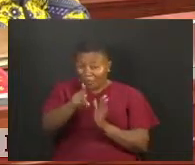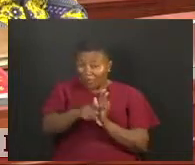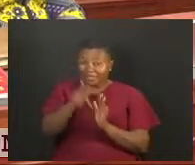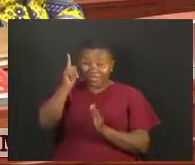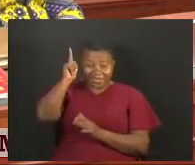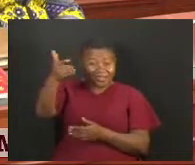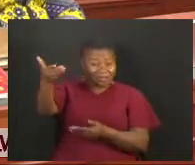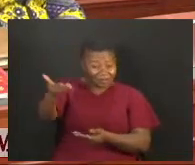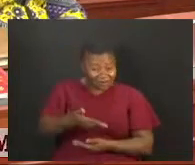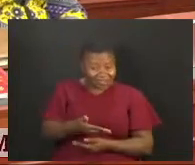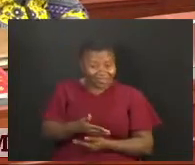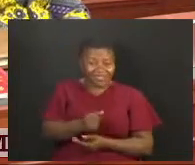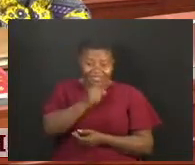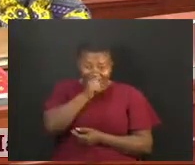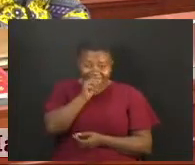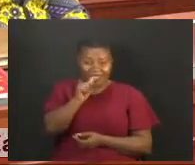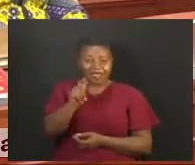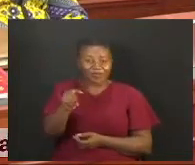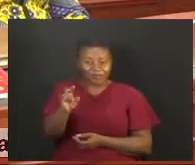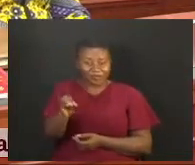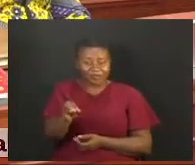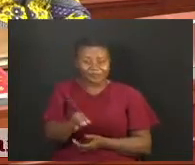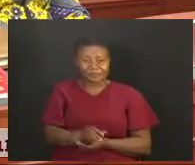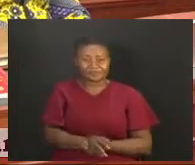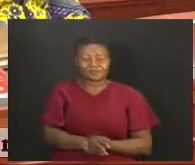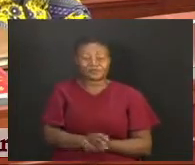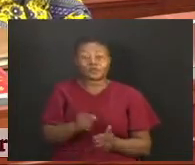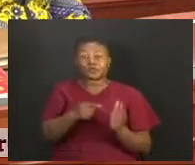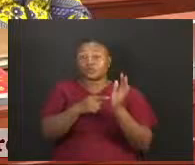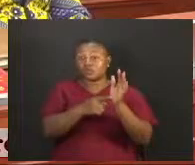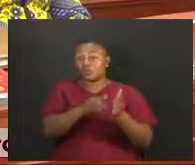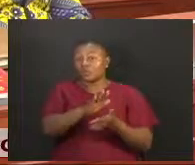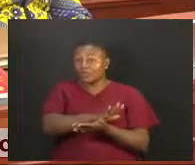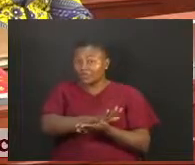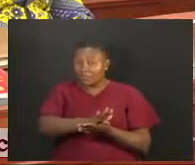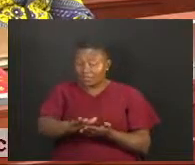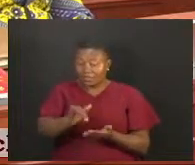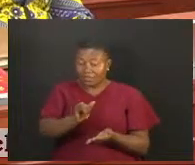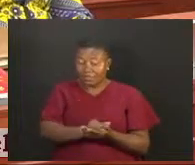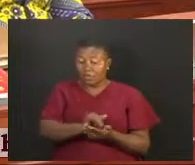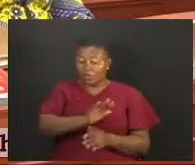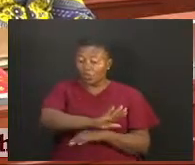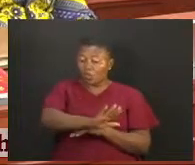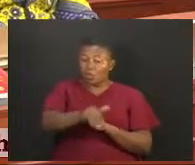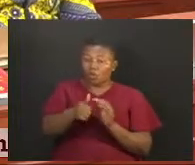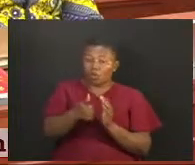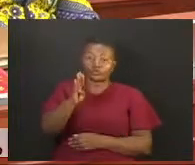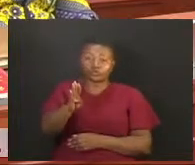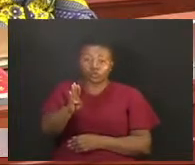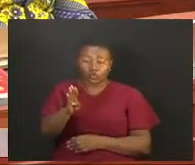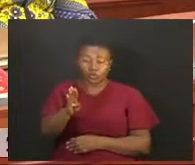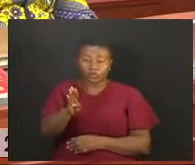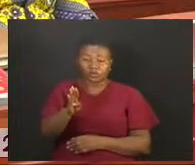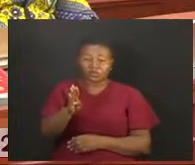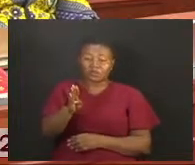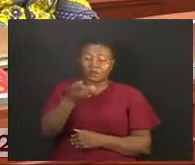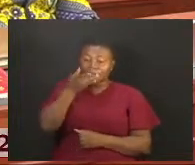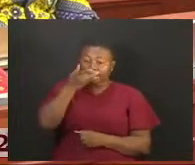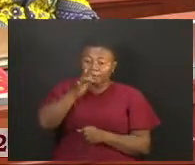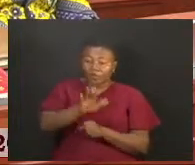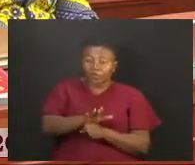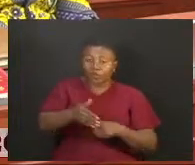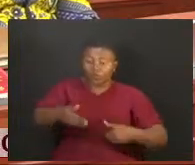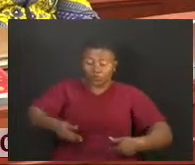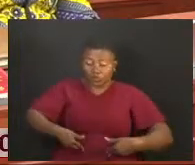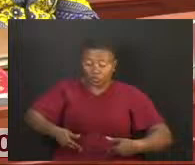Speaker, it is clear that all the jobs they promised of